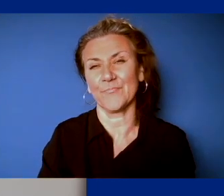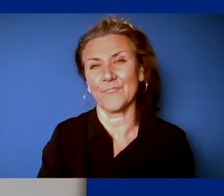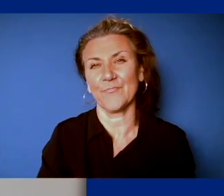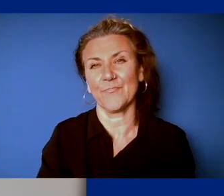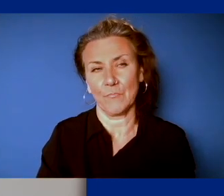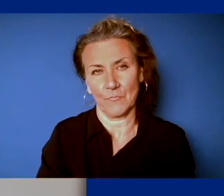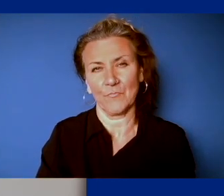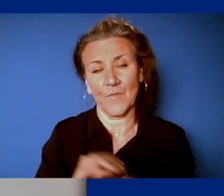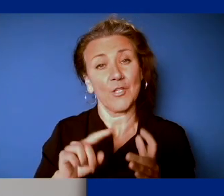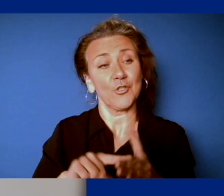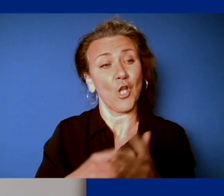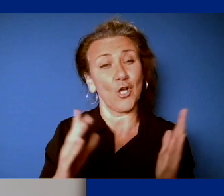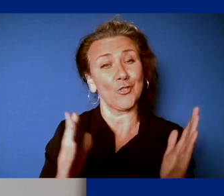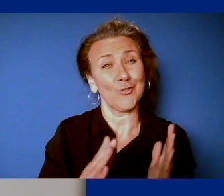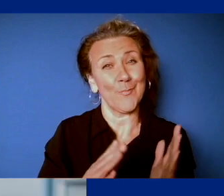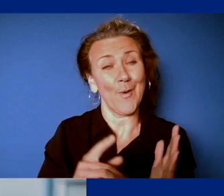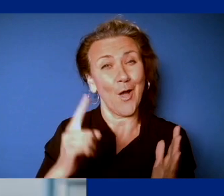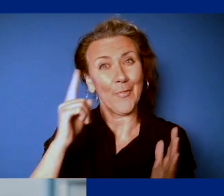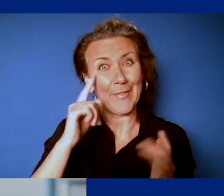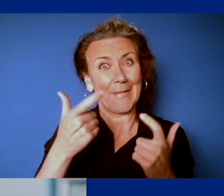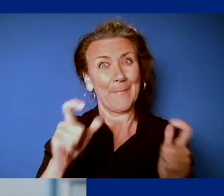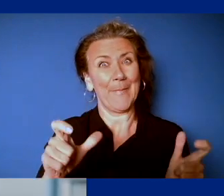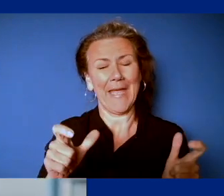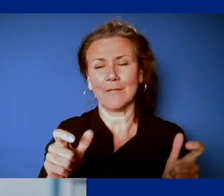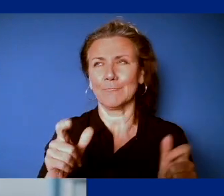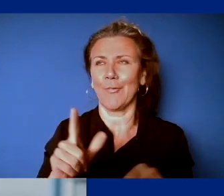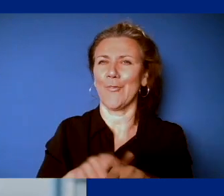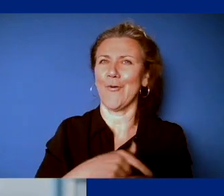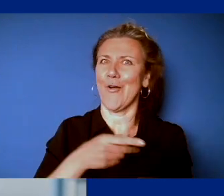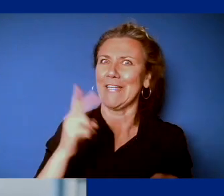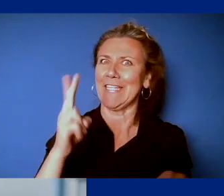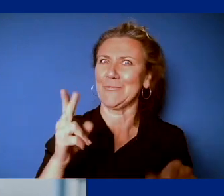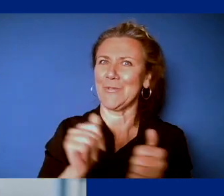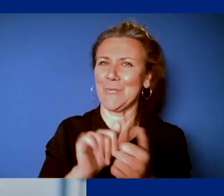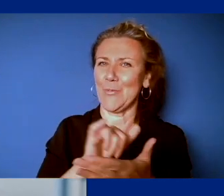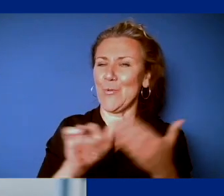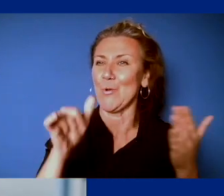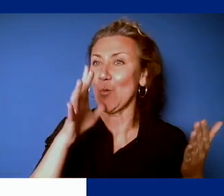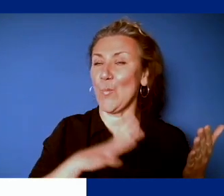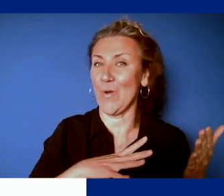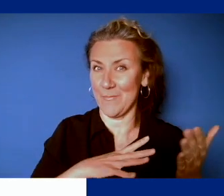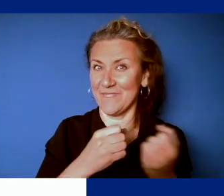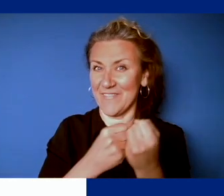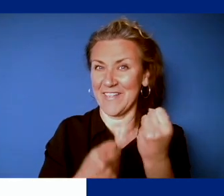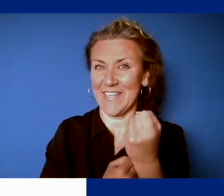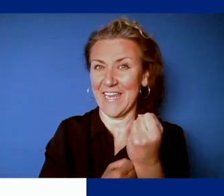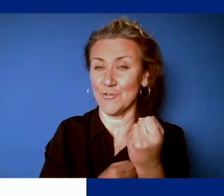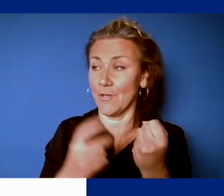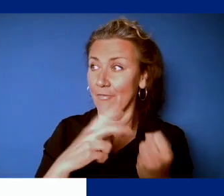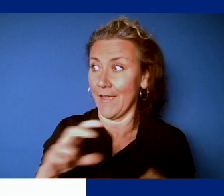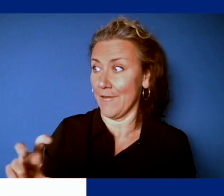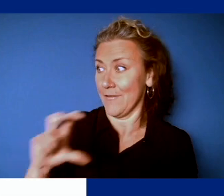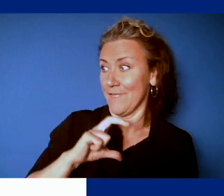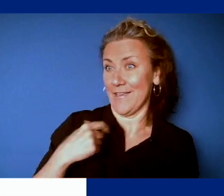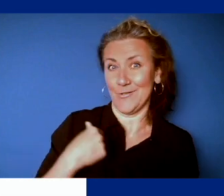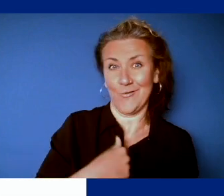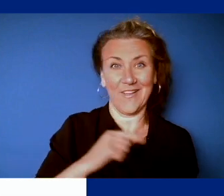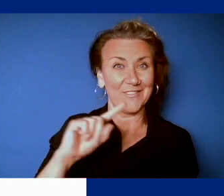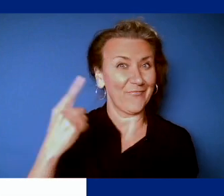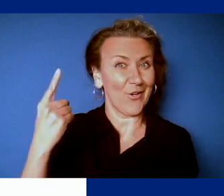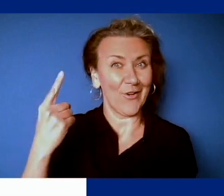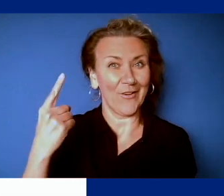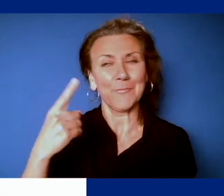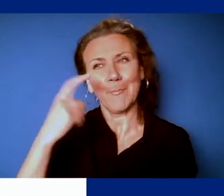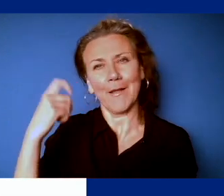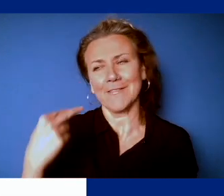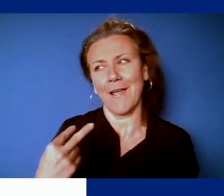Start Small has a very long history with the New York Women's Foundation. You know, they invested in us before